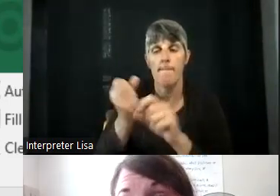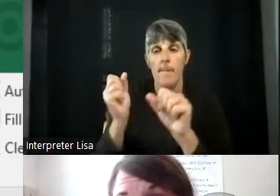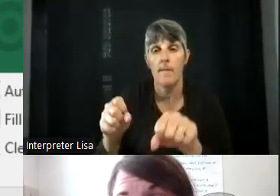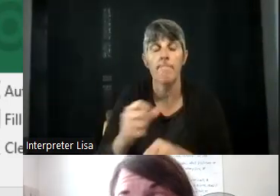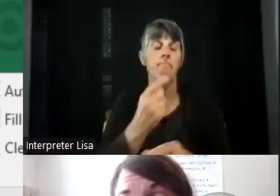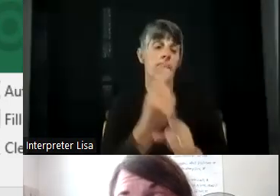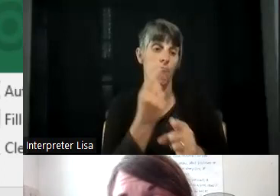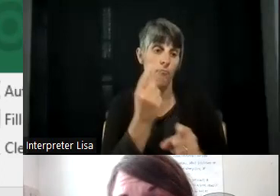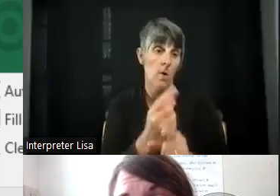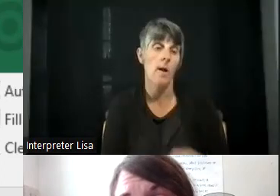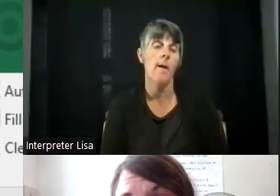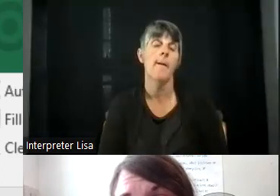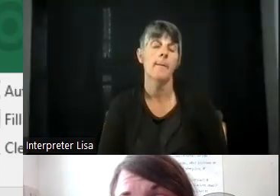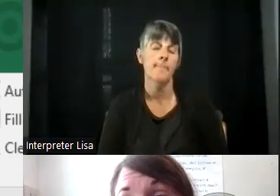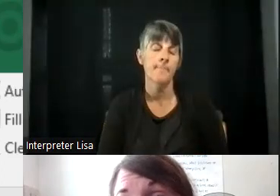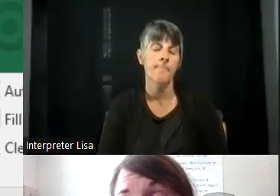Right.